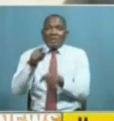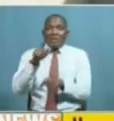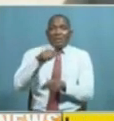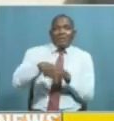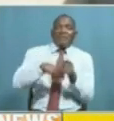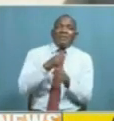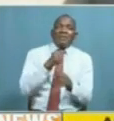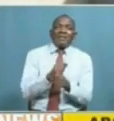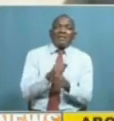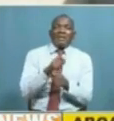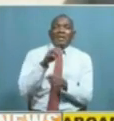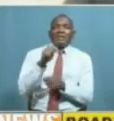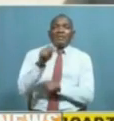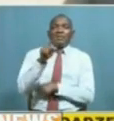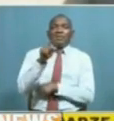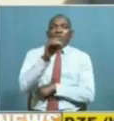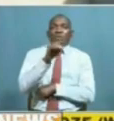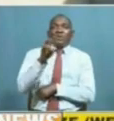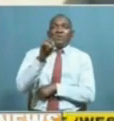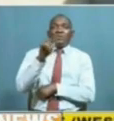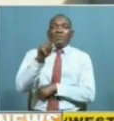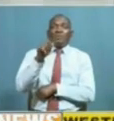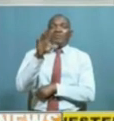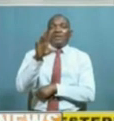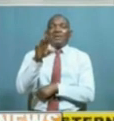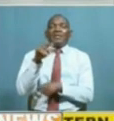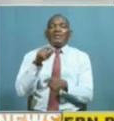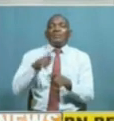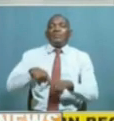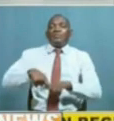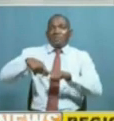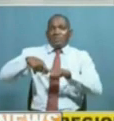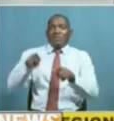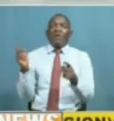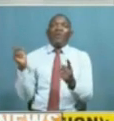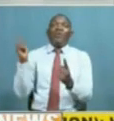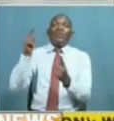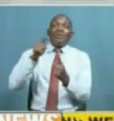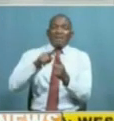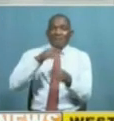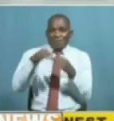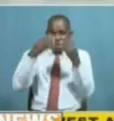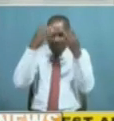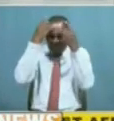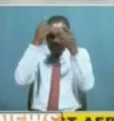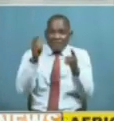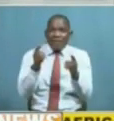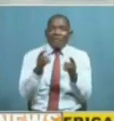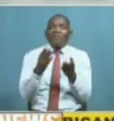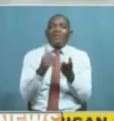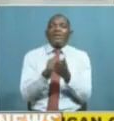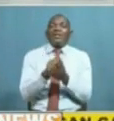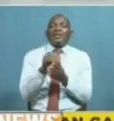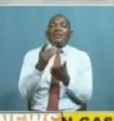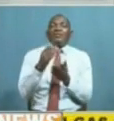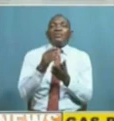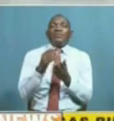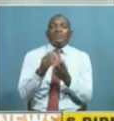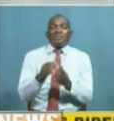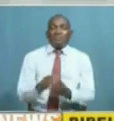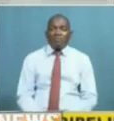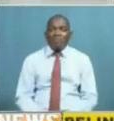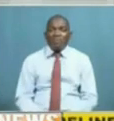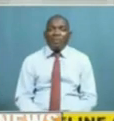2022, Act 1075, is put on hold until the final determination of the instant suit.